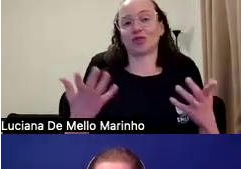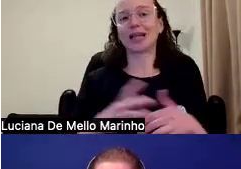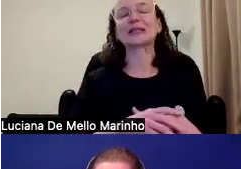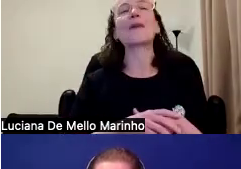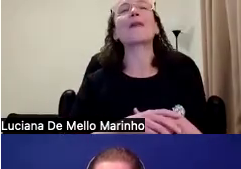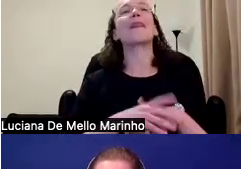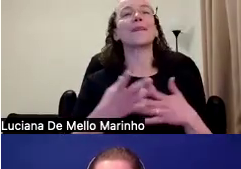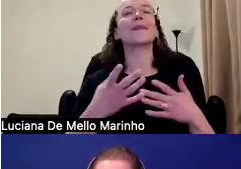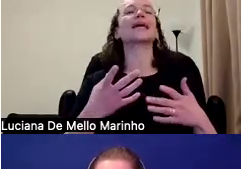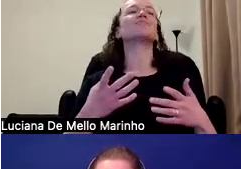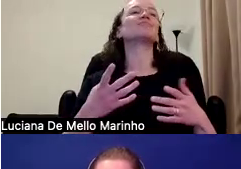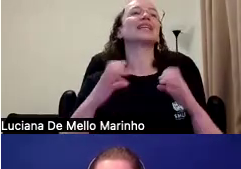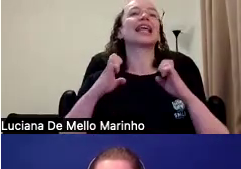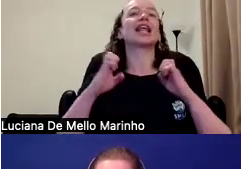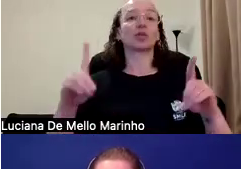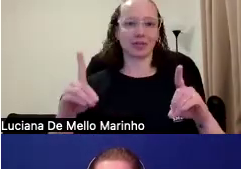Project, and